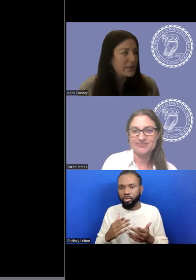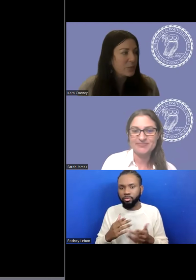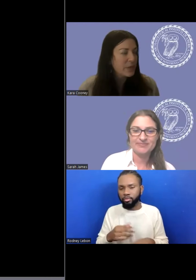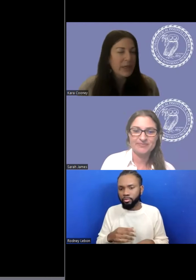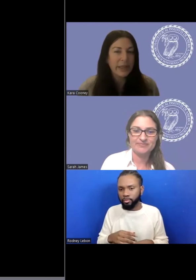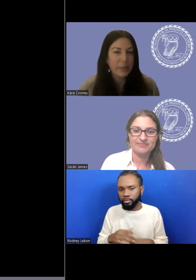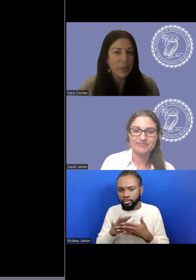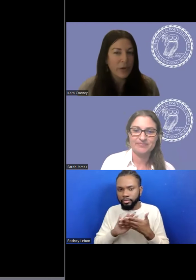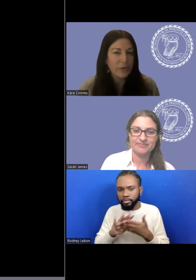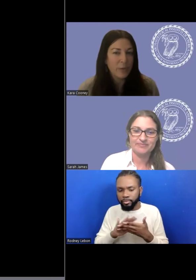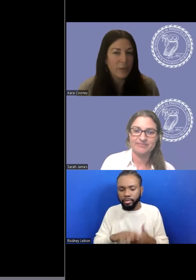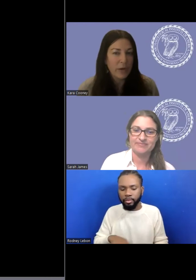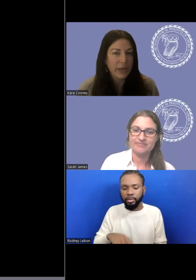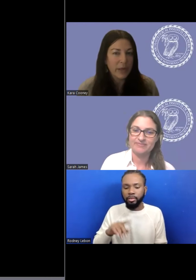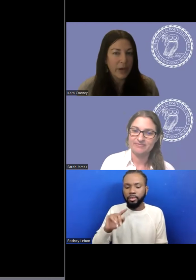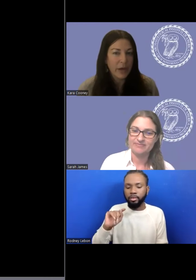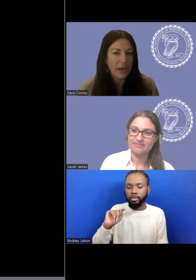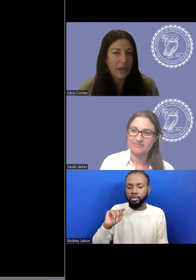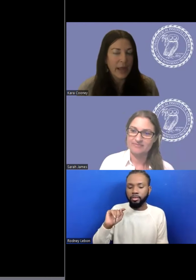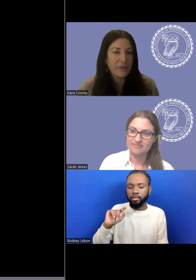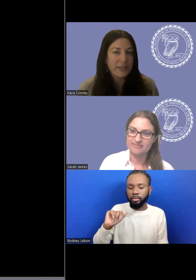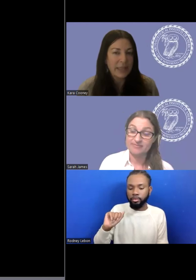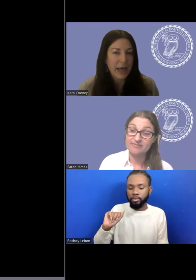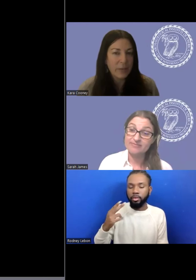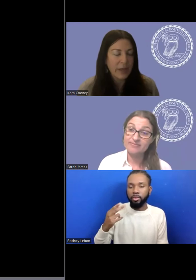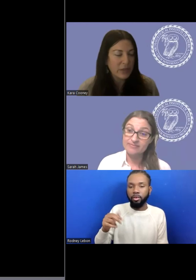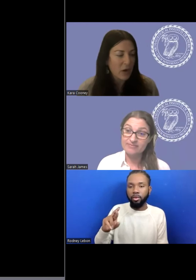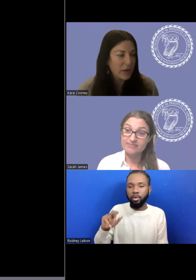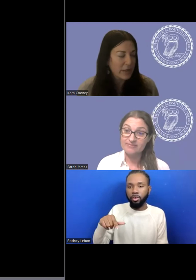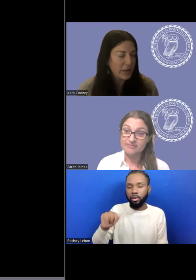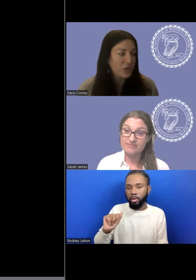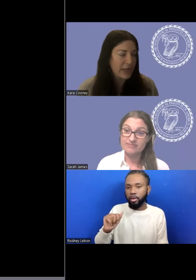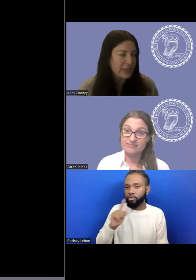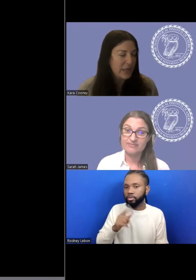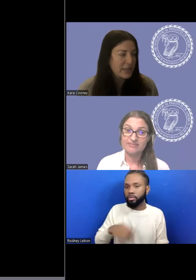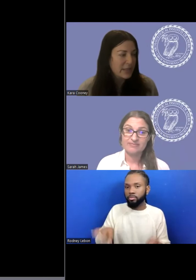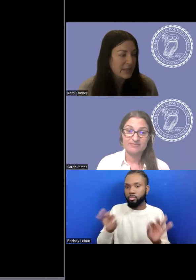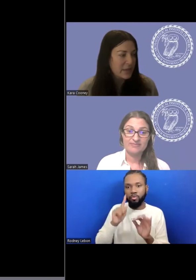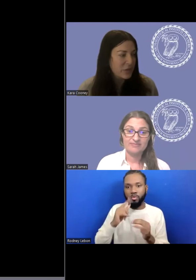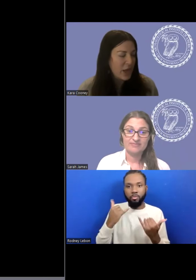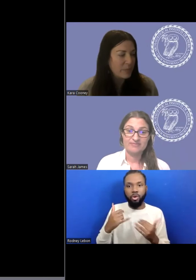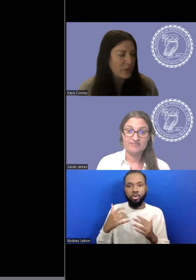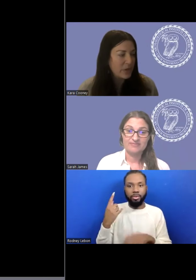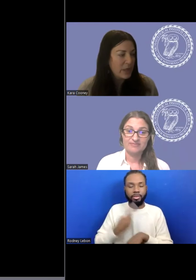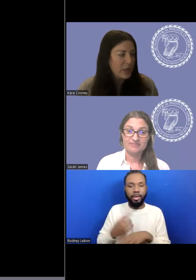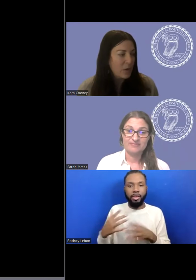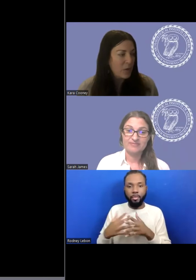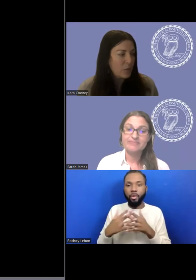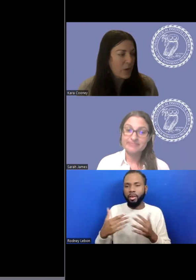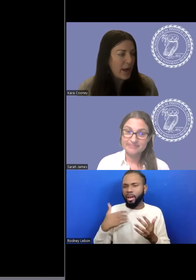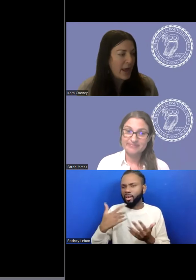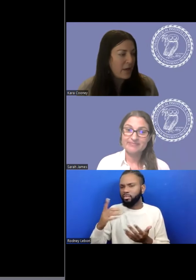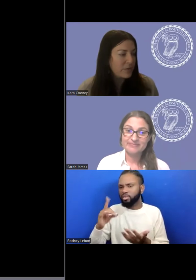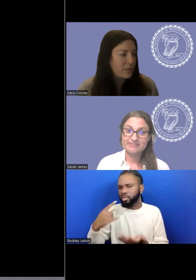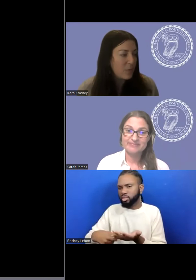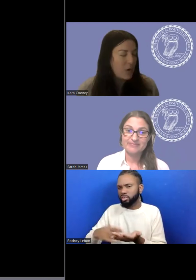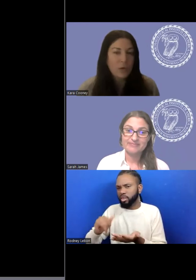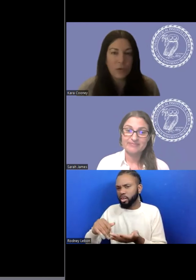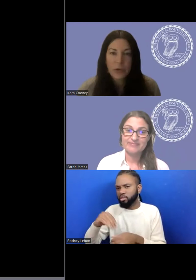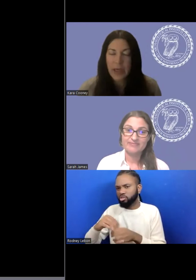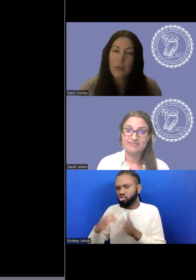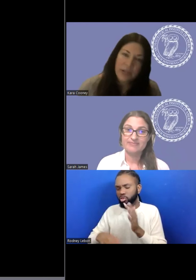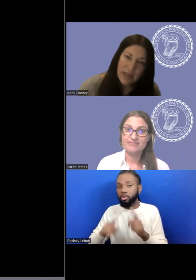Taharqa is really important for modern day America. And I have a slide in my Taharqa lecture, and I discussed this in the chapter, where I have